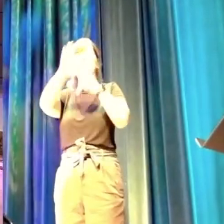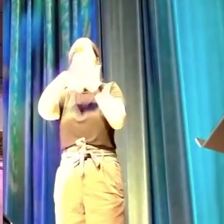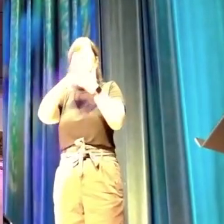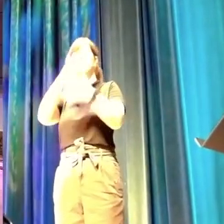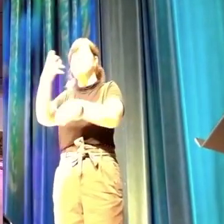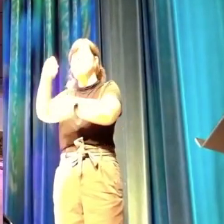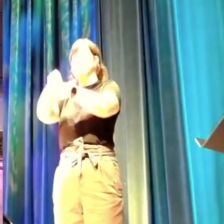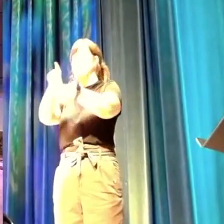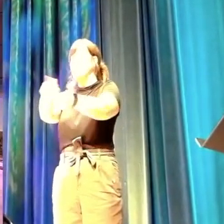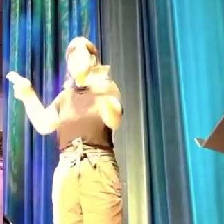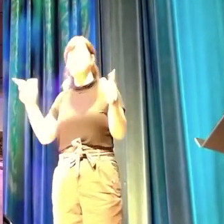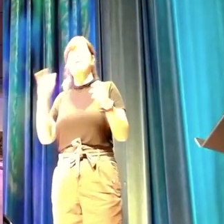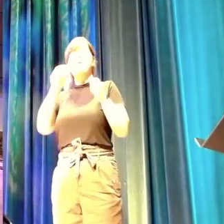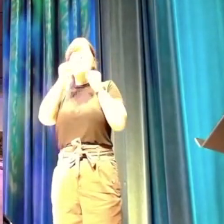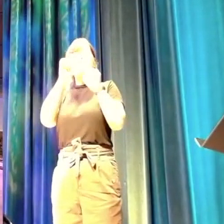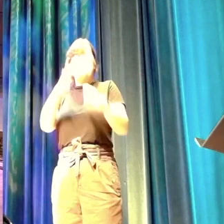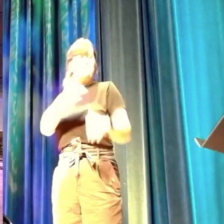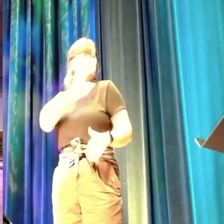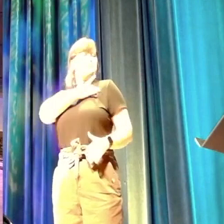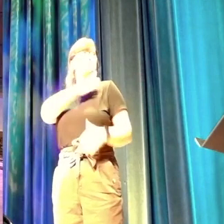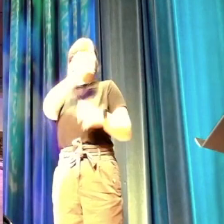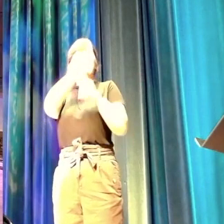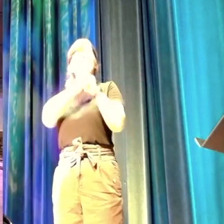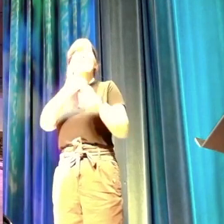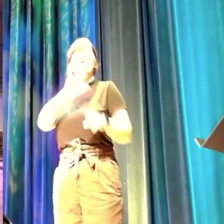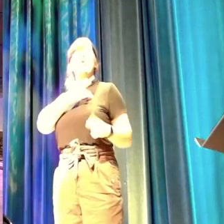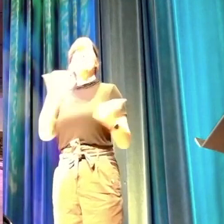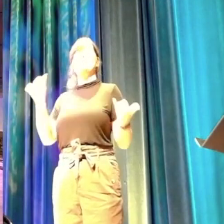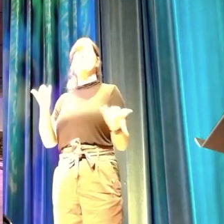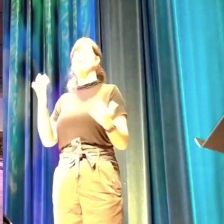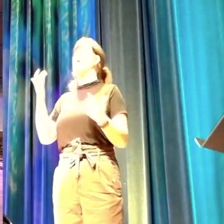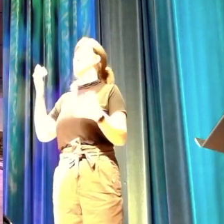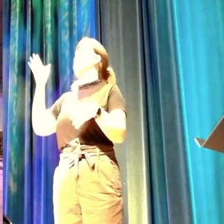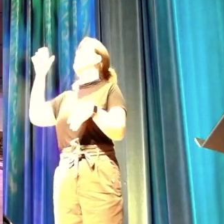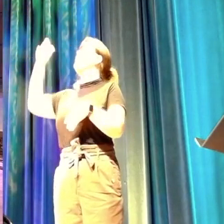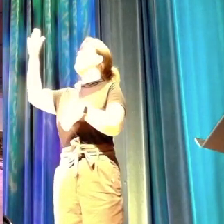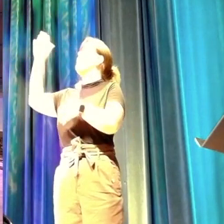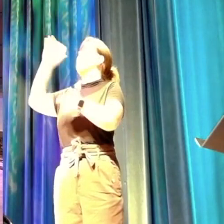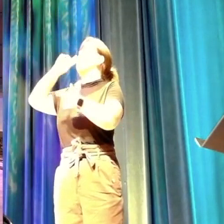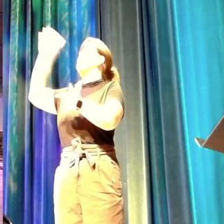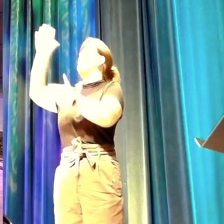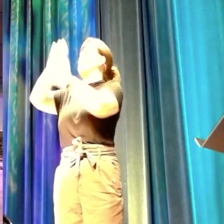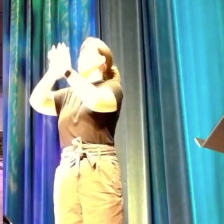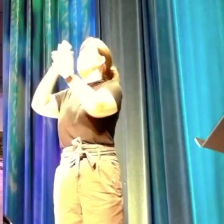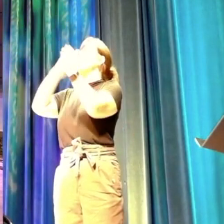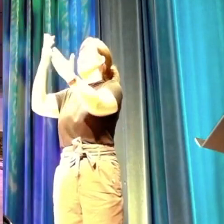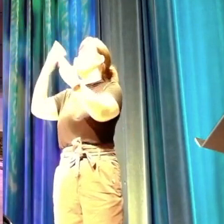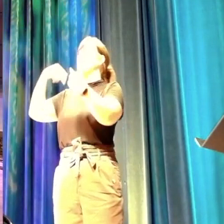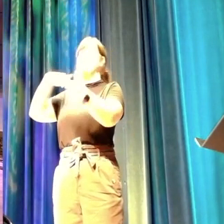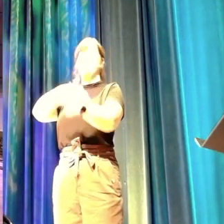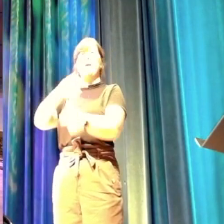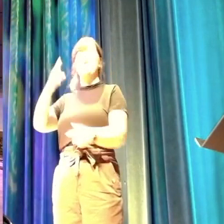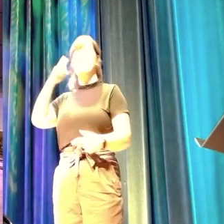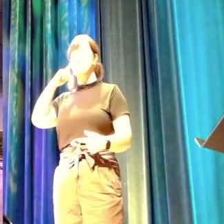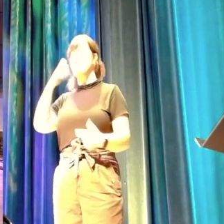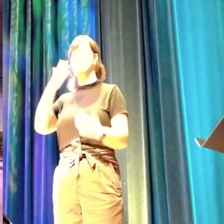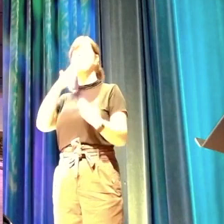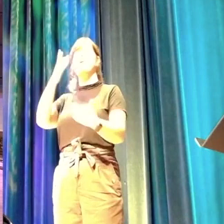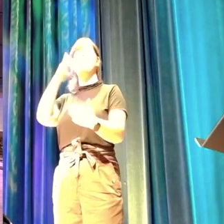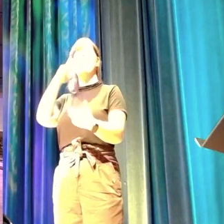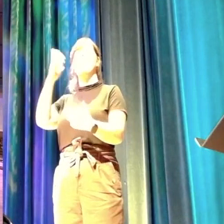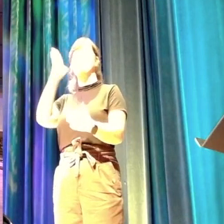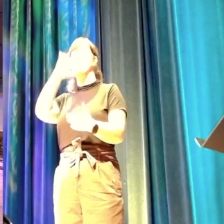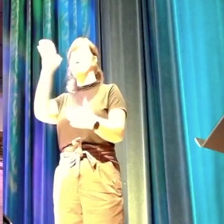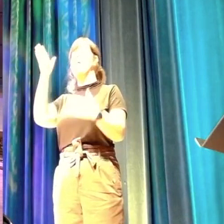today. Everyone that will present today, Lord God, utilizing for your glory. Thank you for what we've already heard, and thank you for what we're going